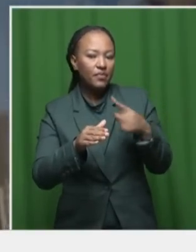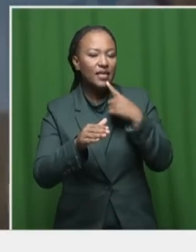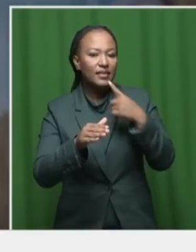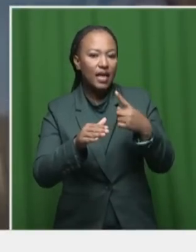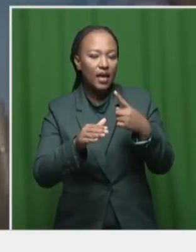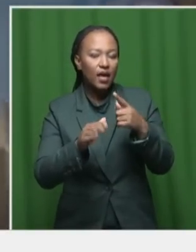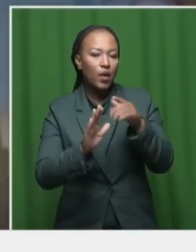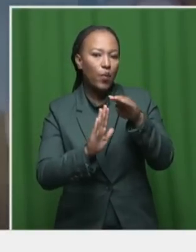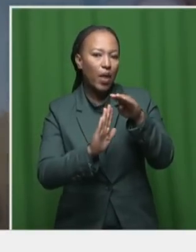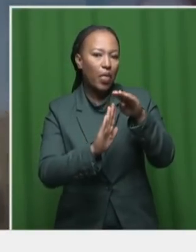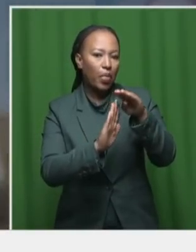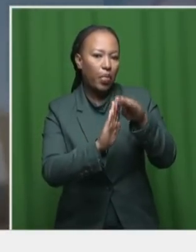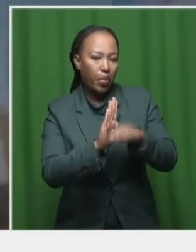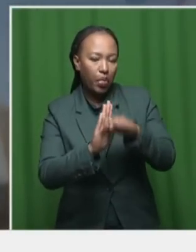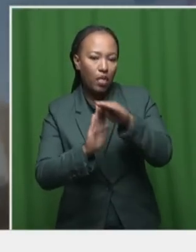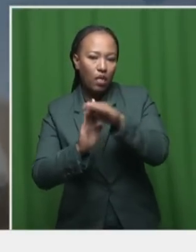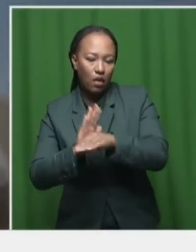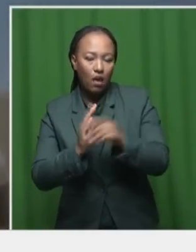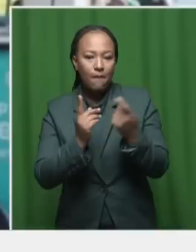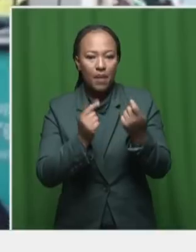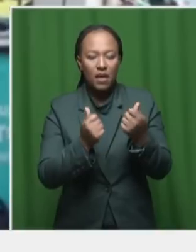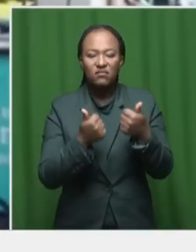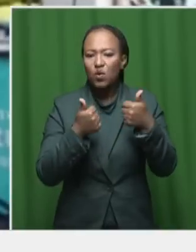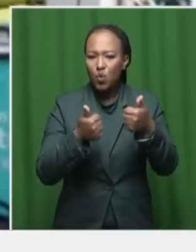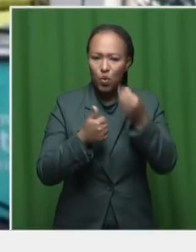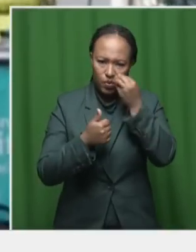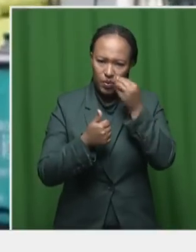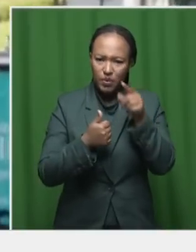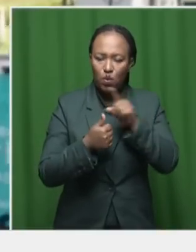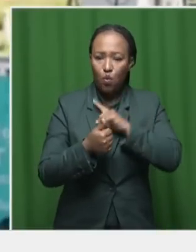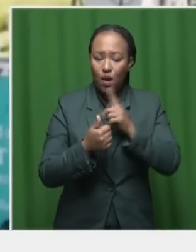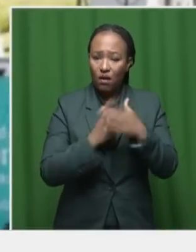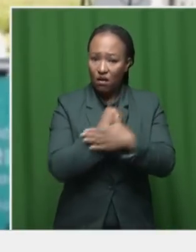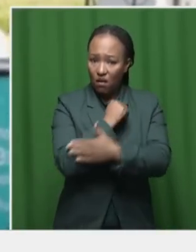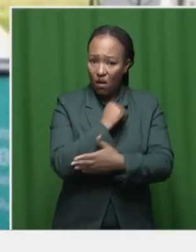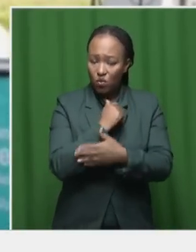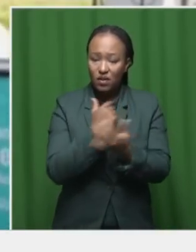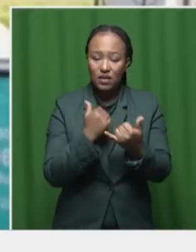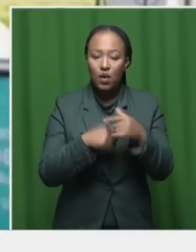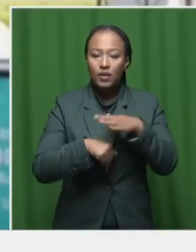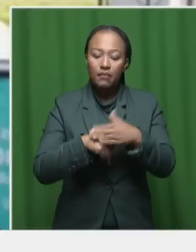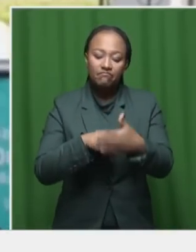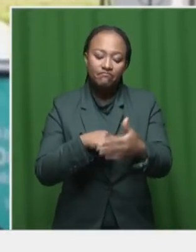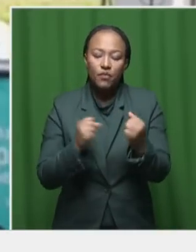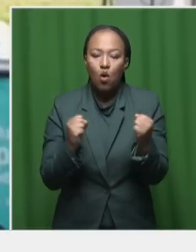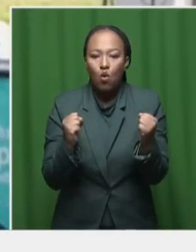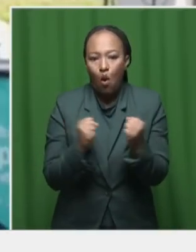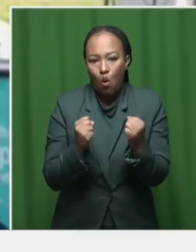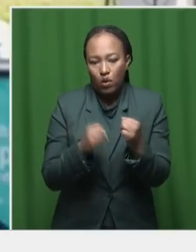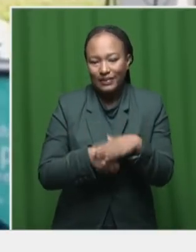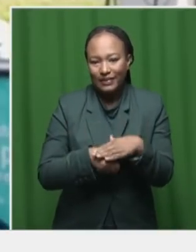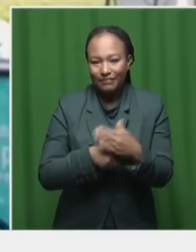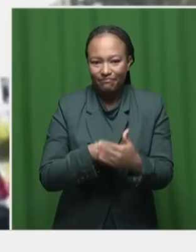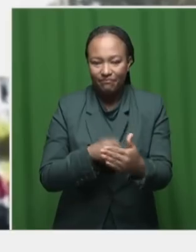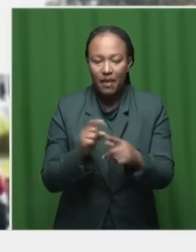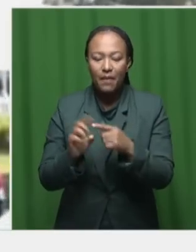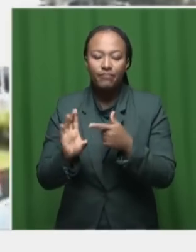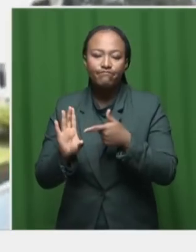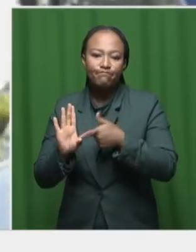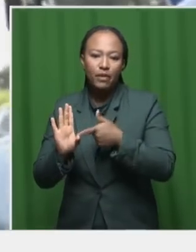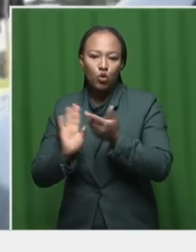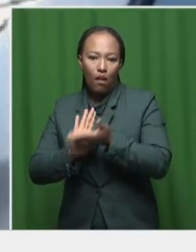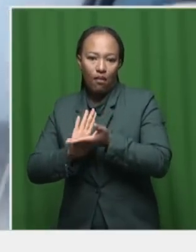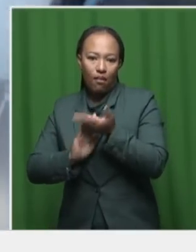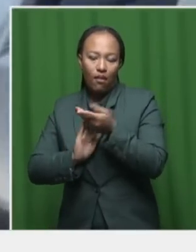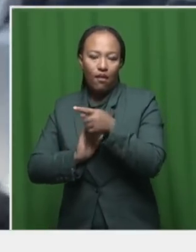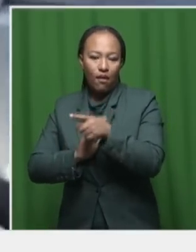decrease to diesel and paraffin prices is certainly good news, especially as the country enters colder months. But the increases to the petrol price will, of